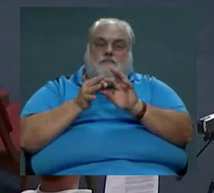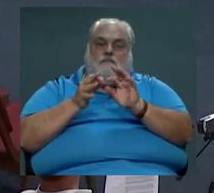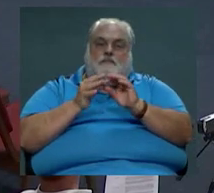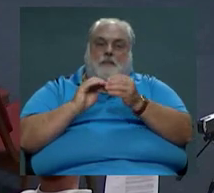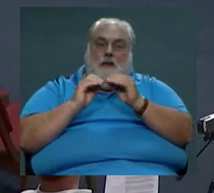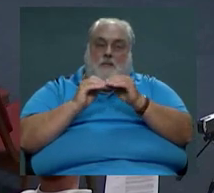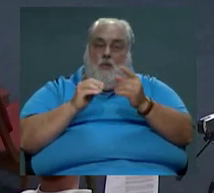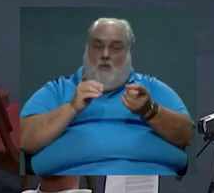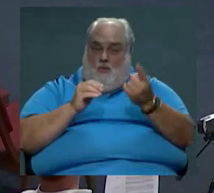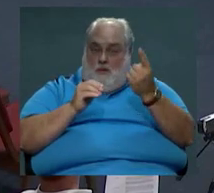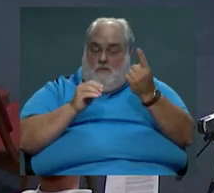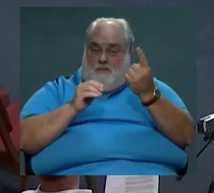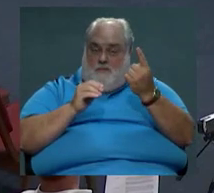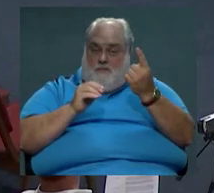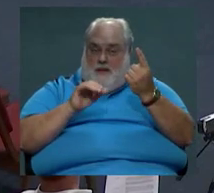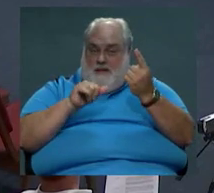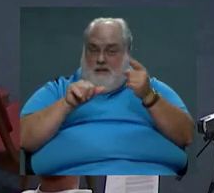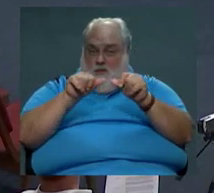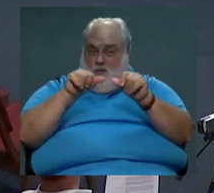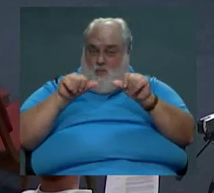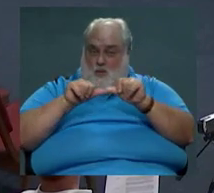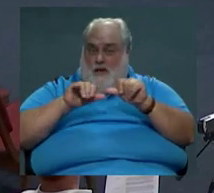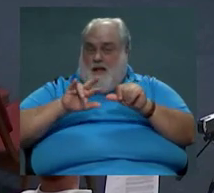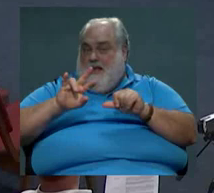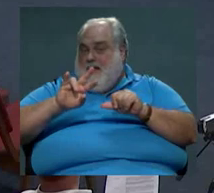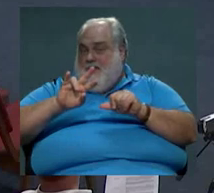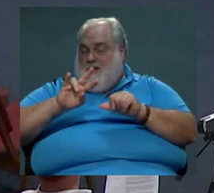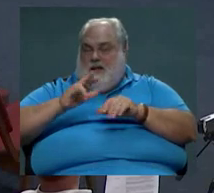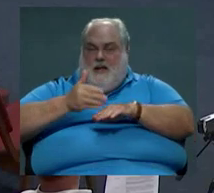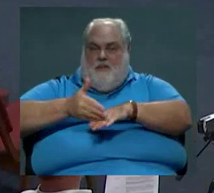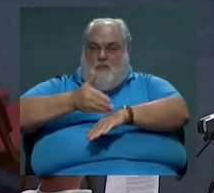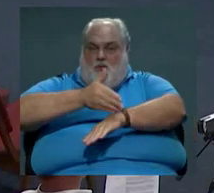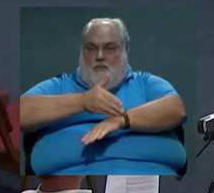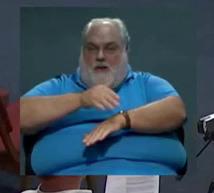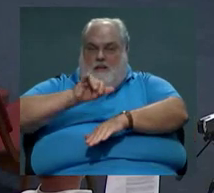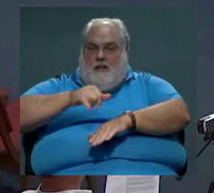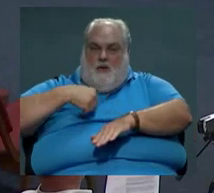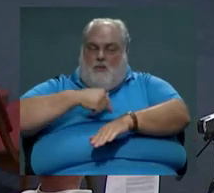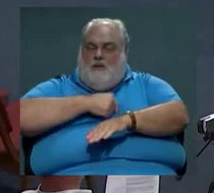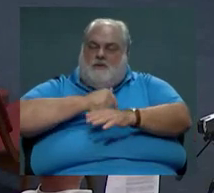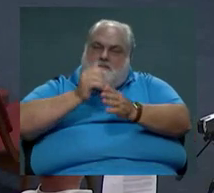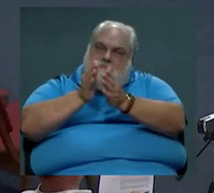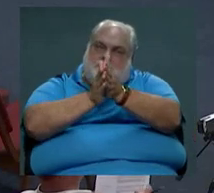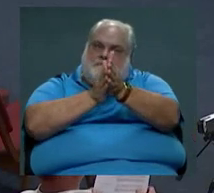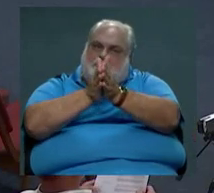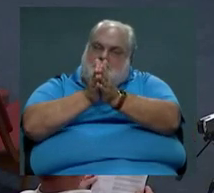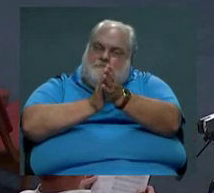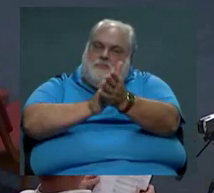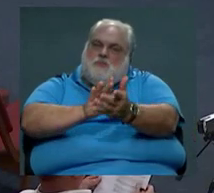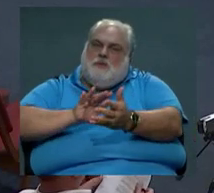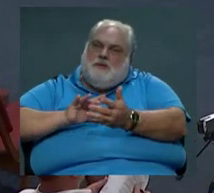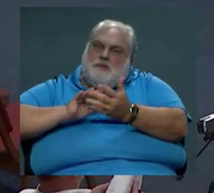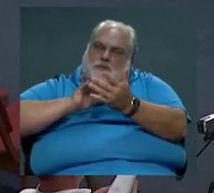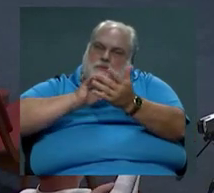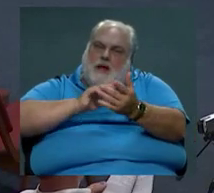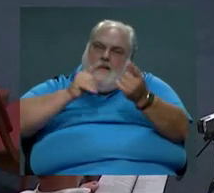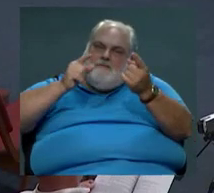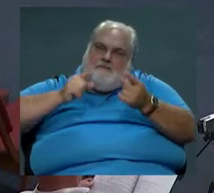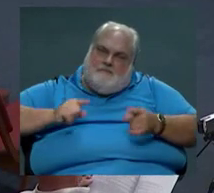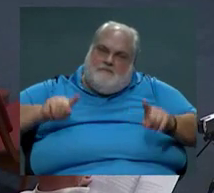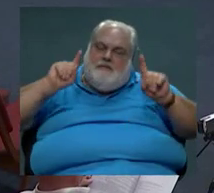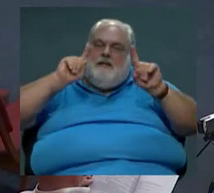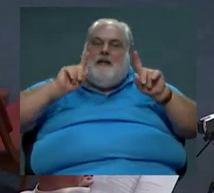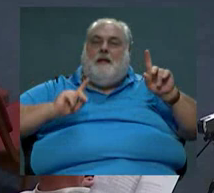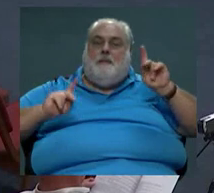1. This is in Ward 7, and it's an improvement that we have long been waiting for. It gets